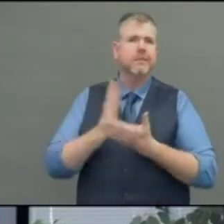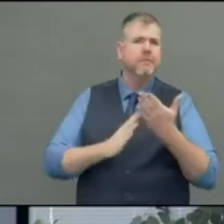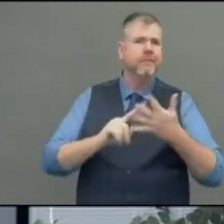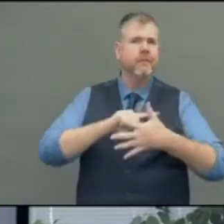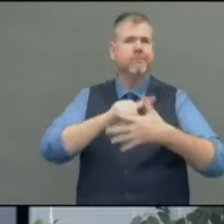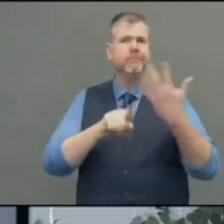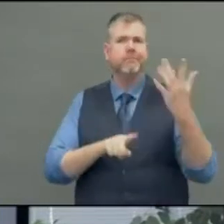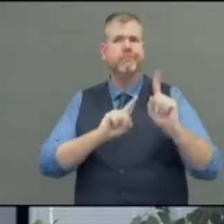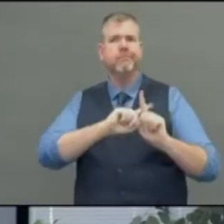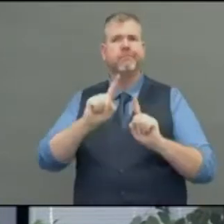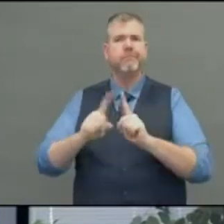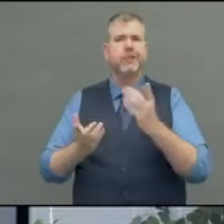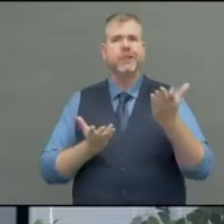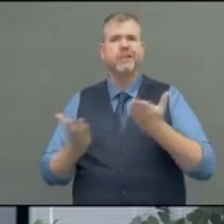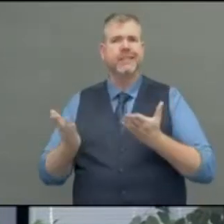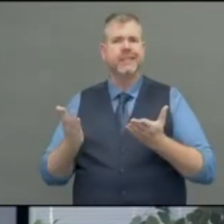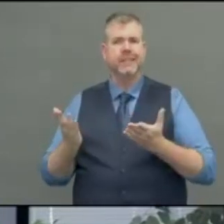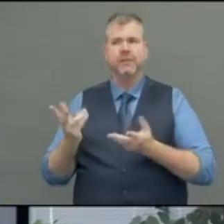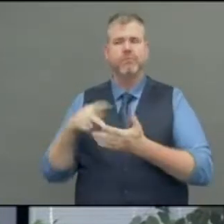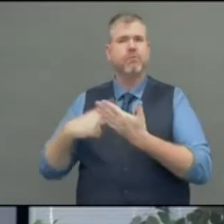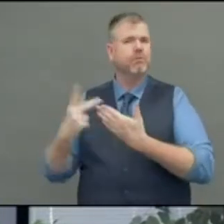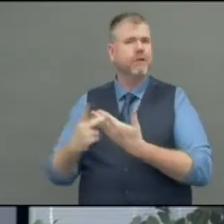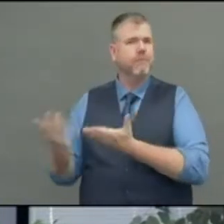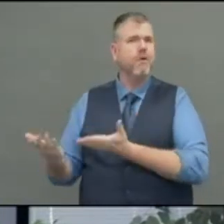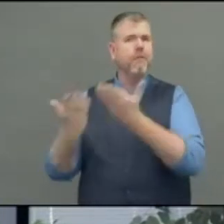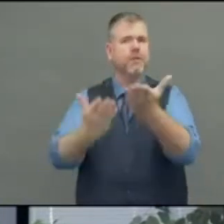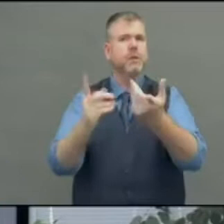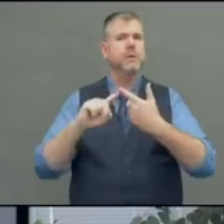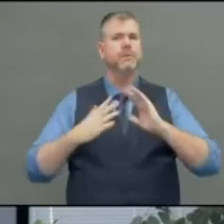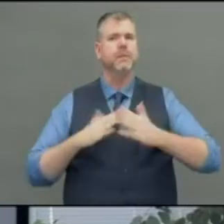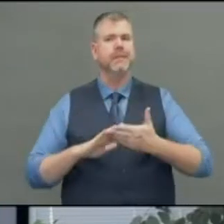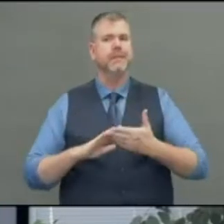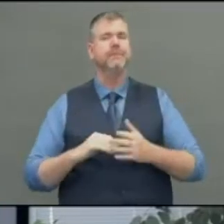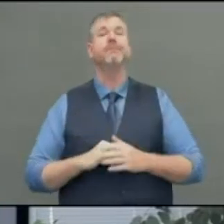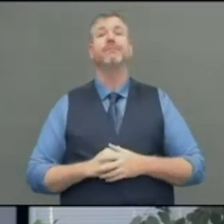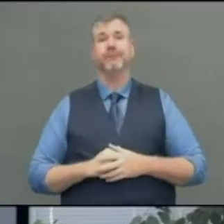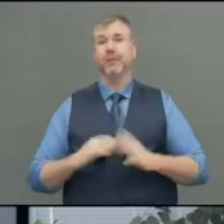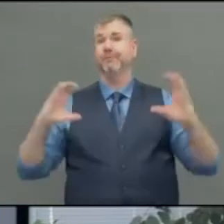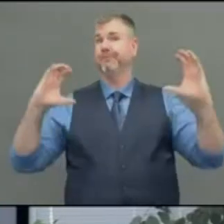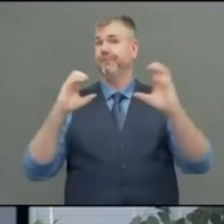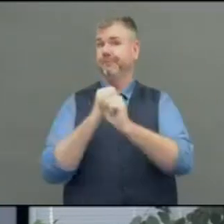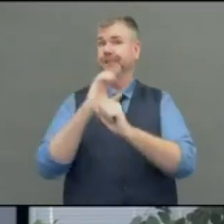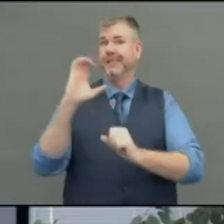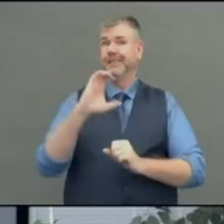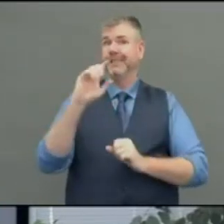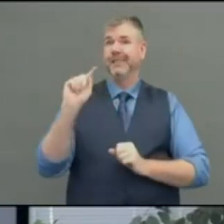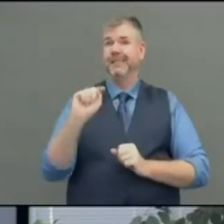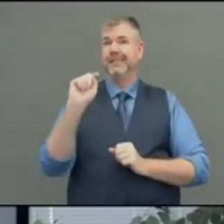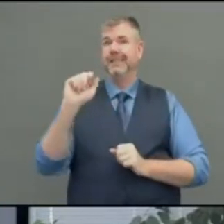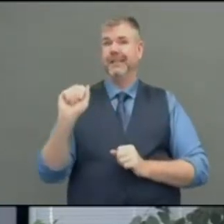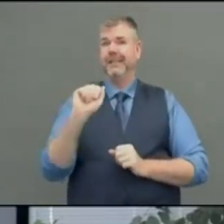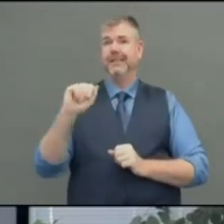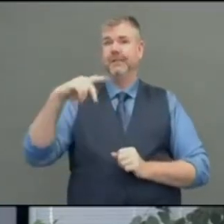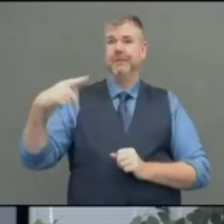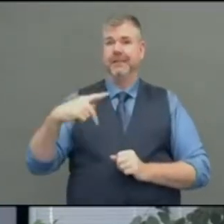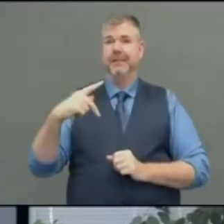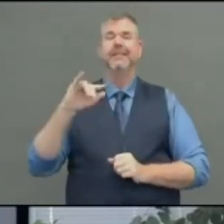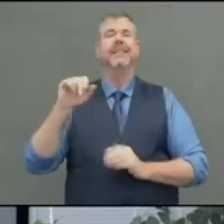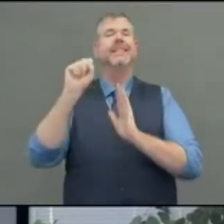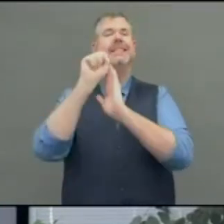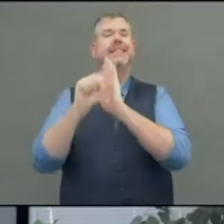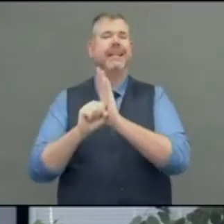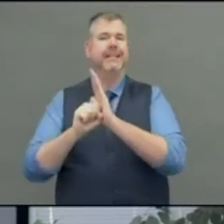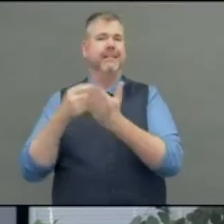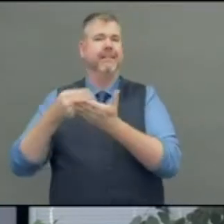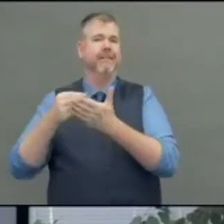offers? So CTAP, for short, is a state-funded program. We're actually part of the Public